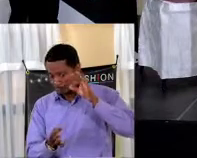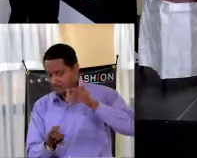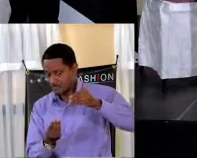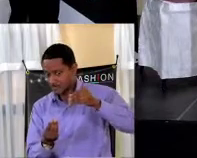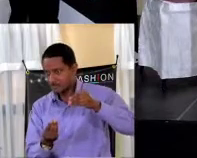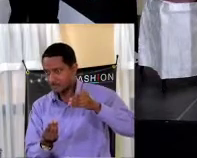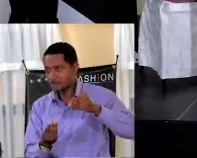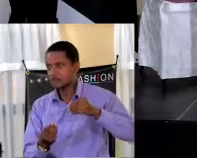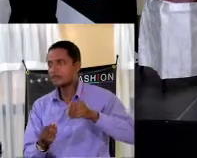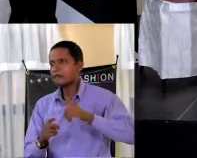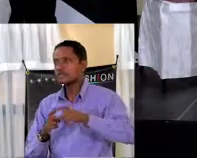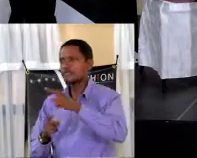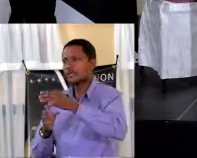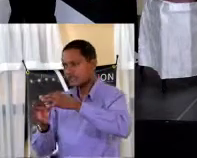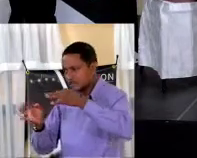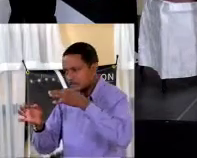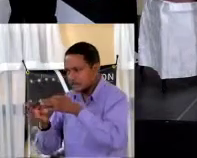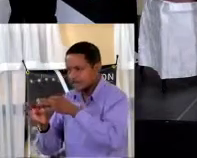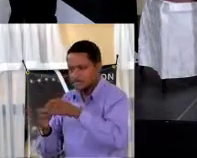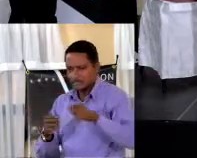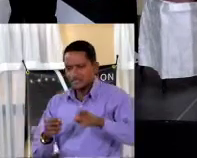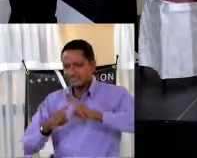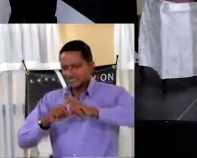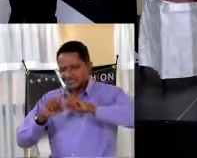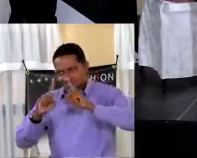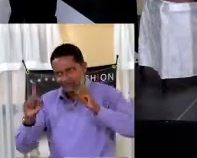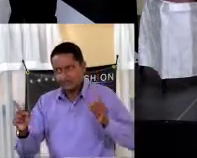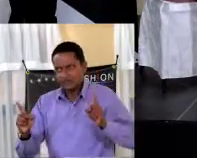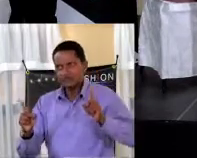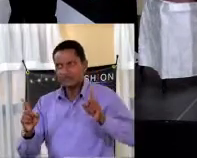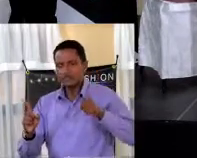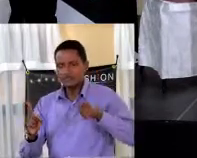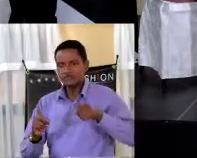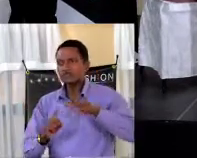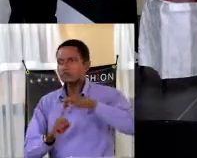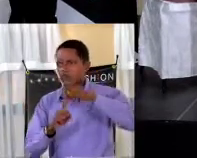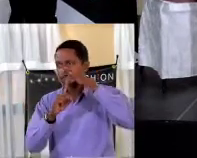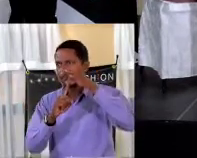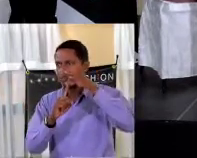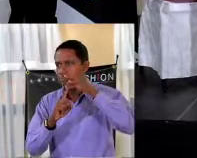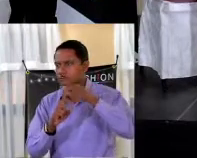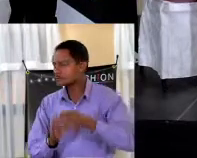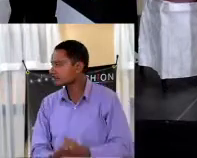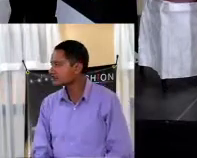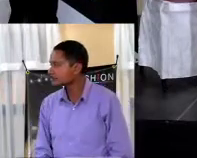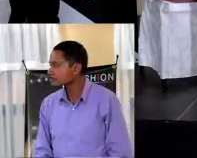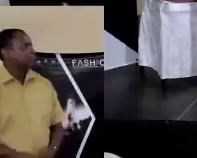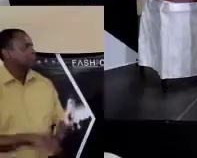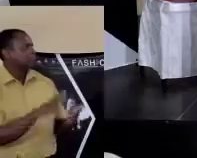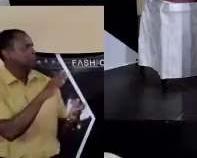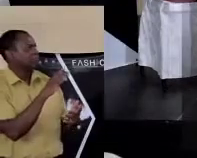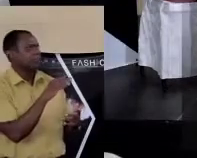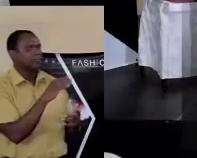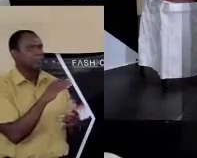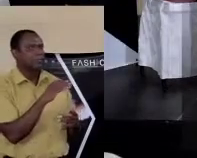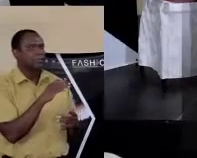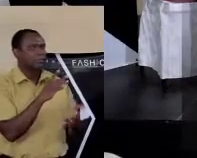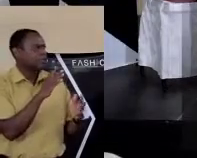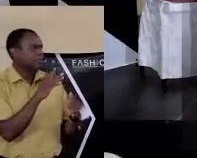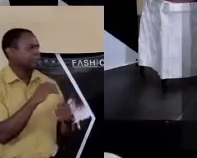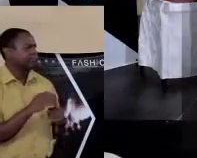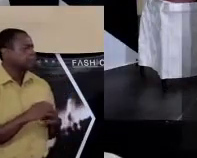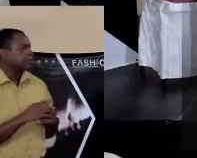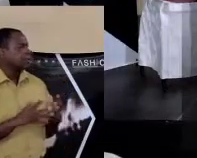as the quality of your product. I want to just add there from my experience as well, in North America, Toronto,